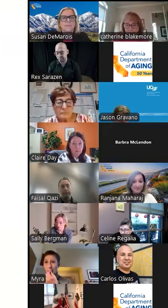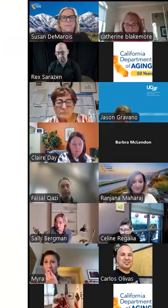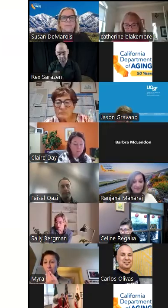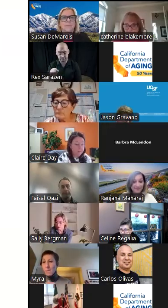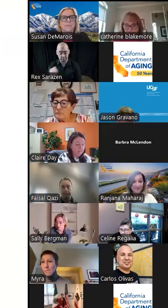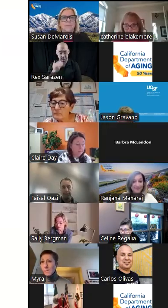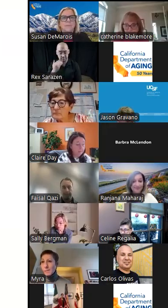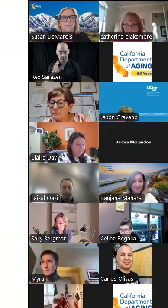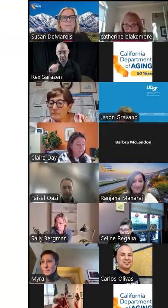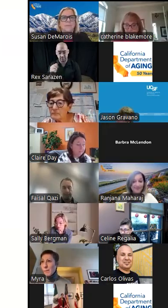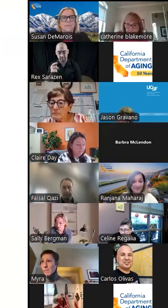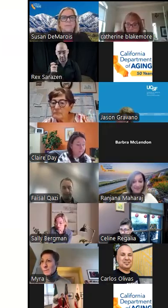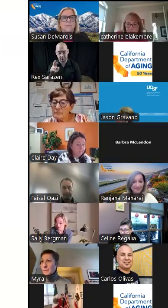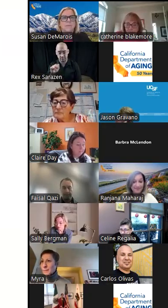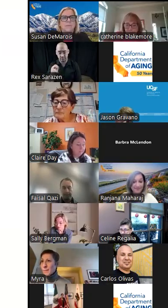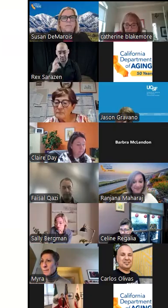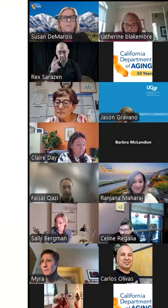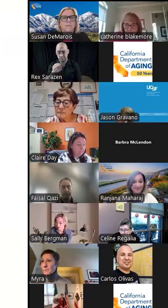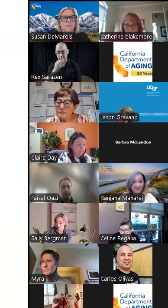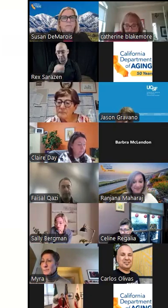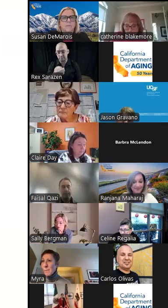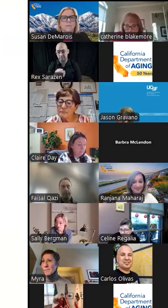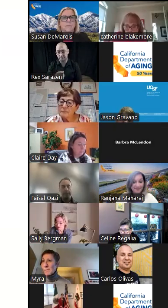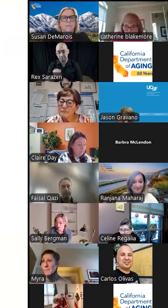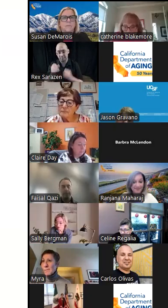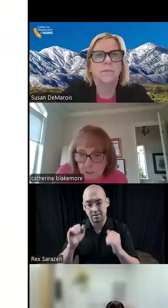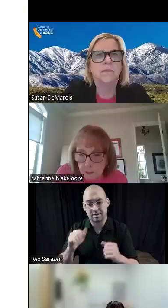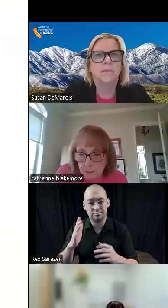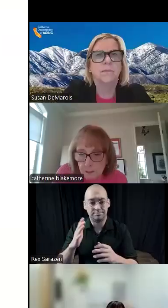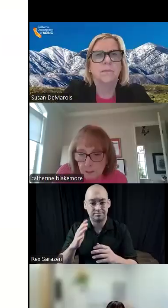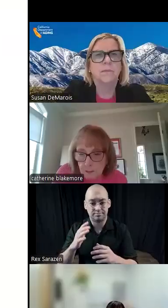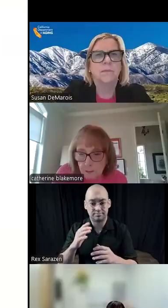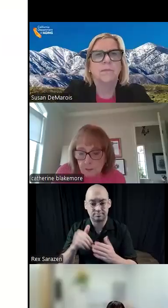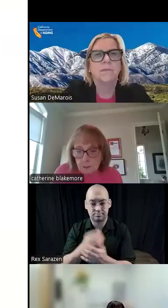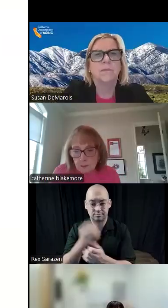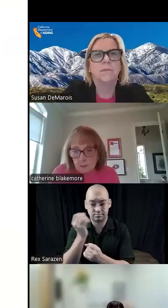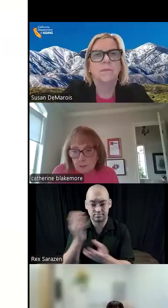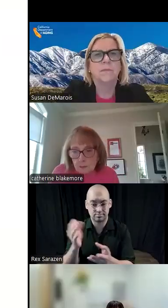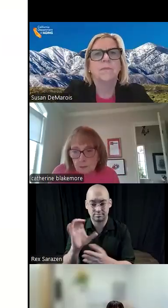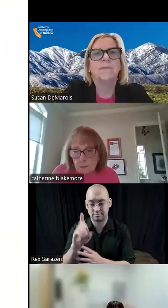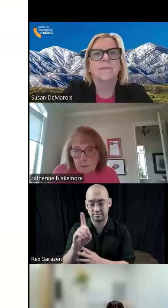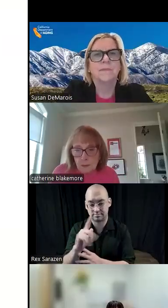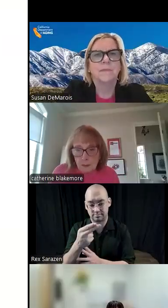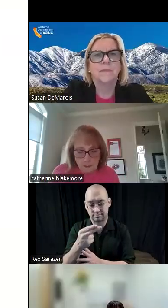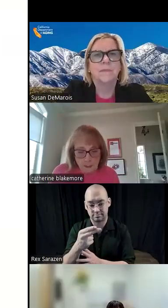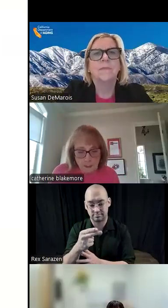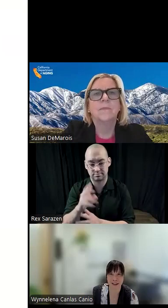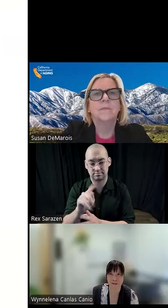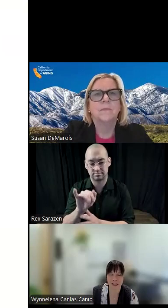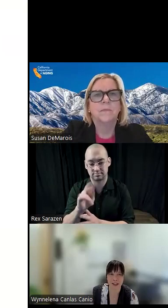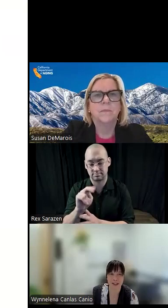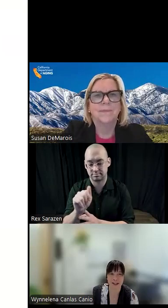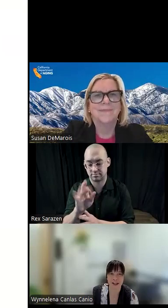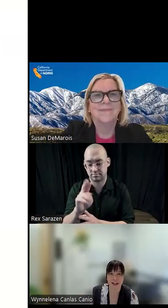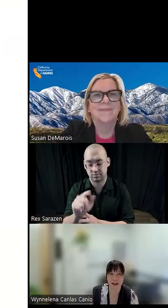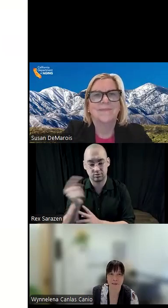Catherine. I'll see you in a little bit. So yeah, now we have an update from the CDPH by Tina Fong. Always lovely